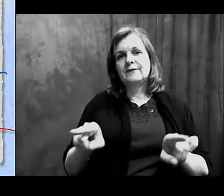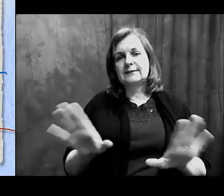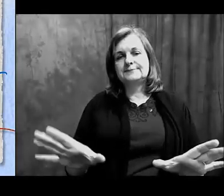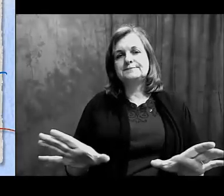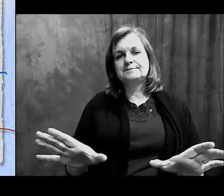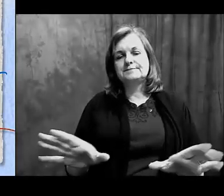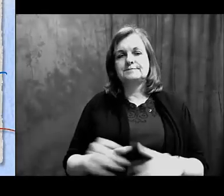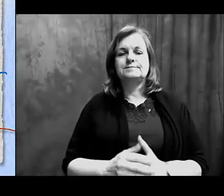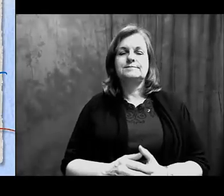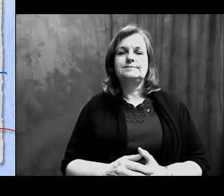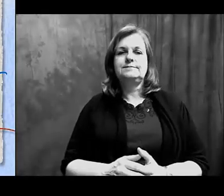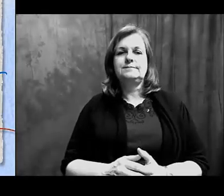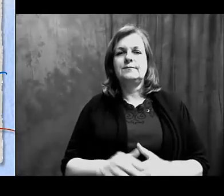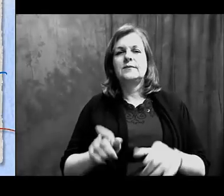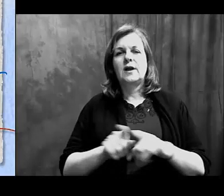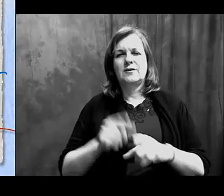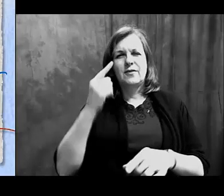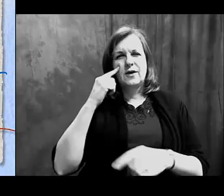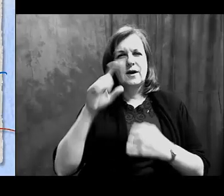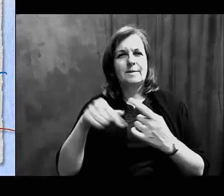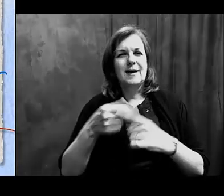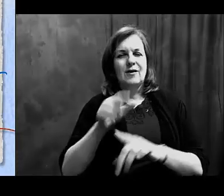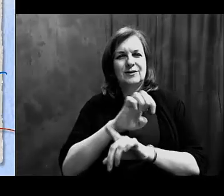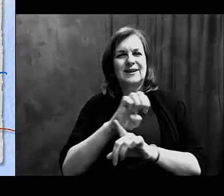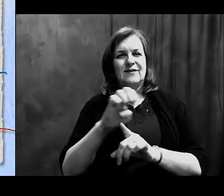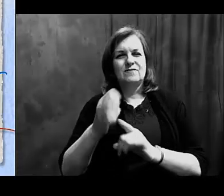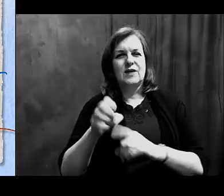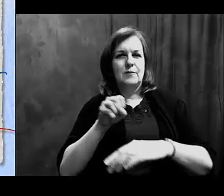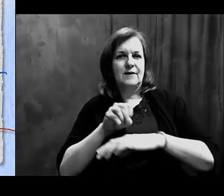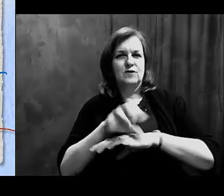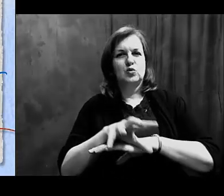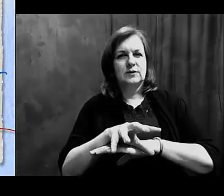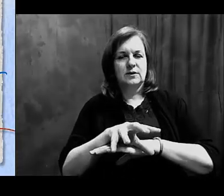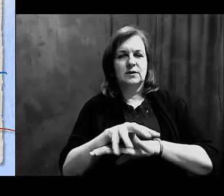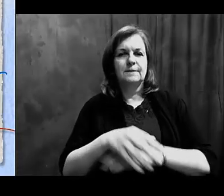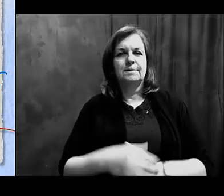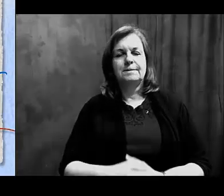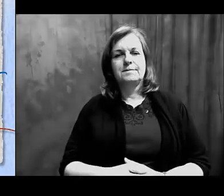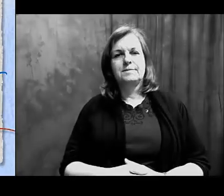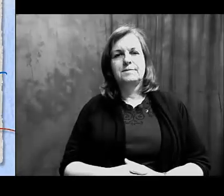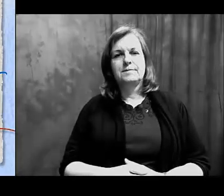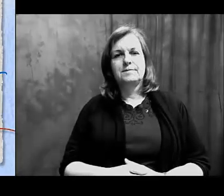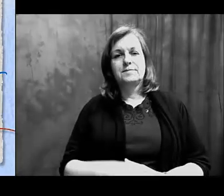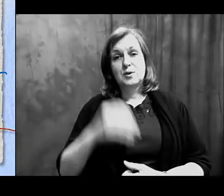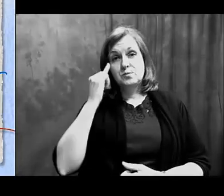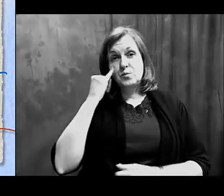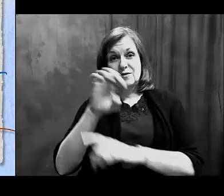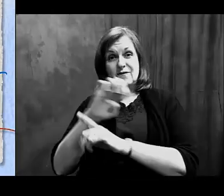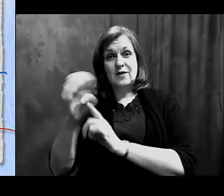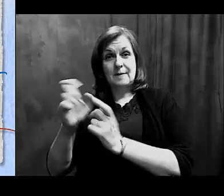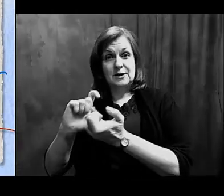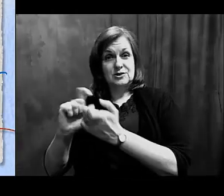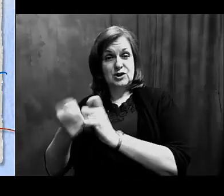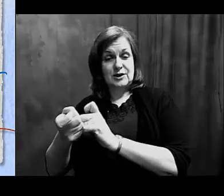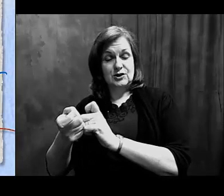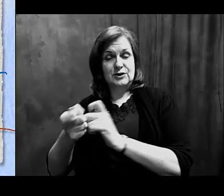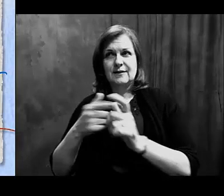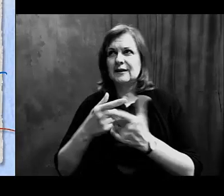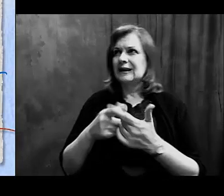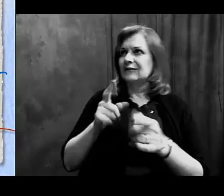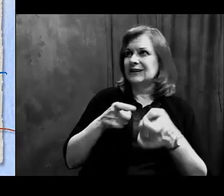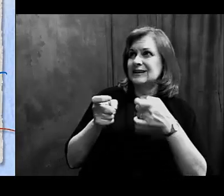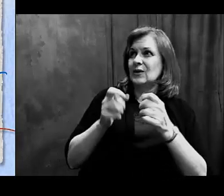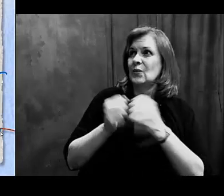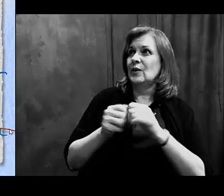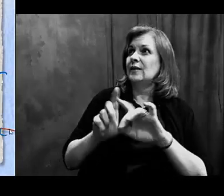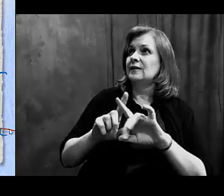look at those. And then we also have to look at things like environmental influence, because as soon as the environment changes, you're going to have